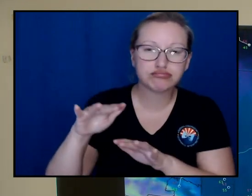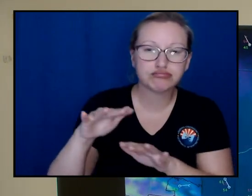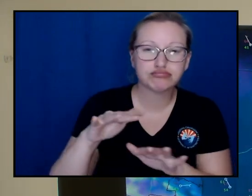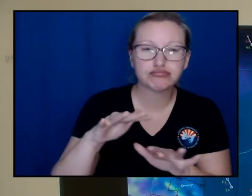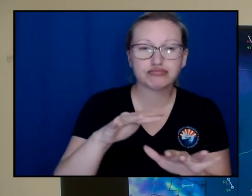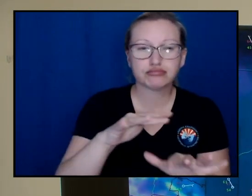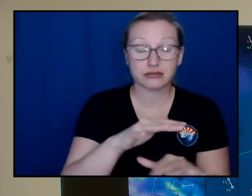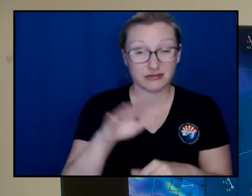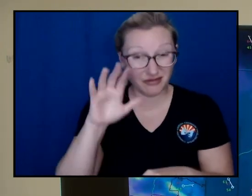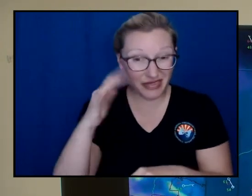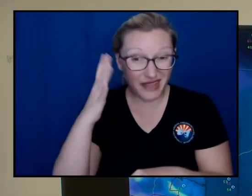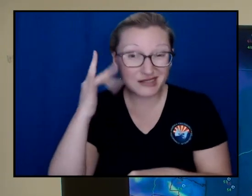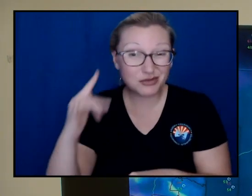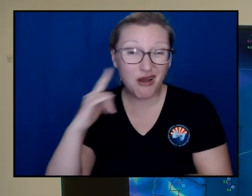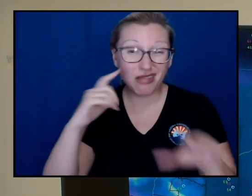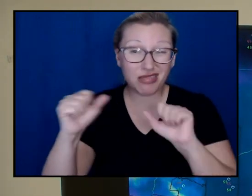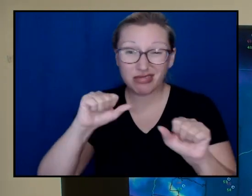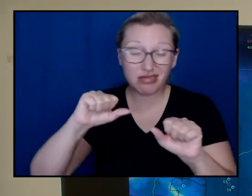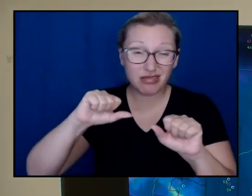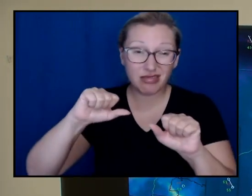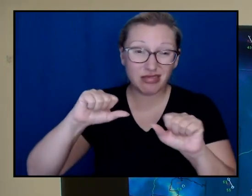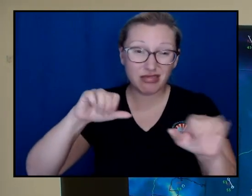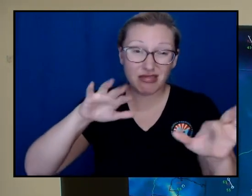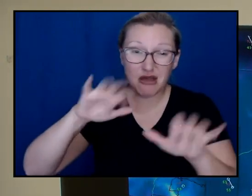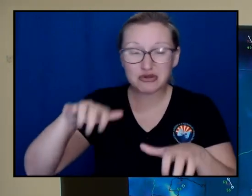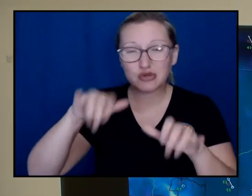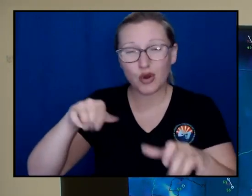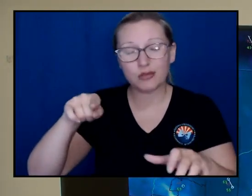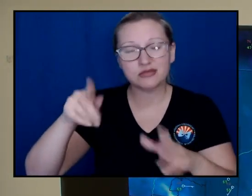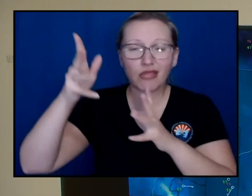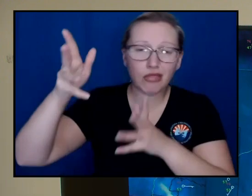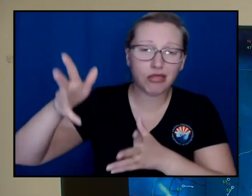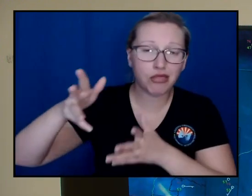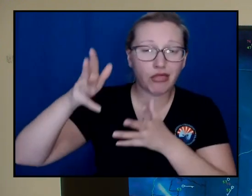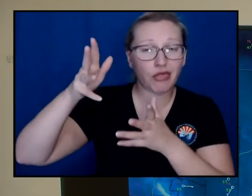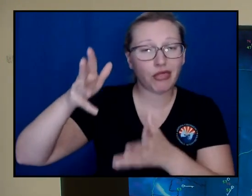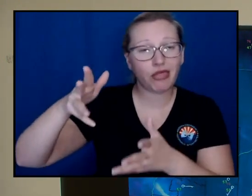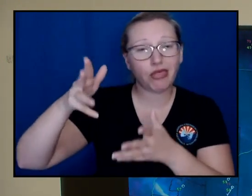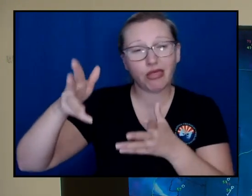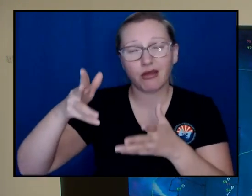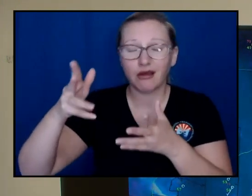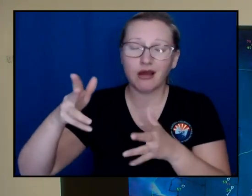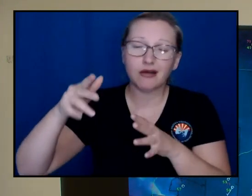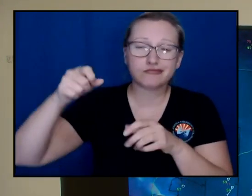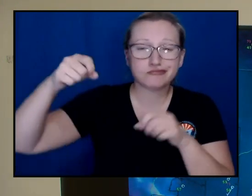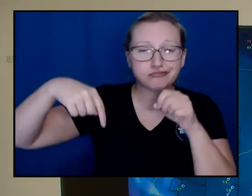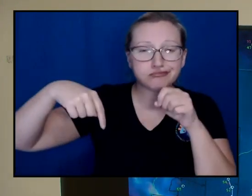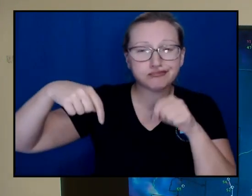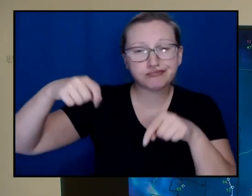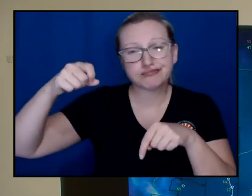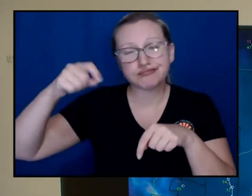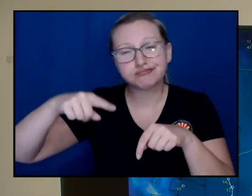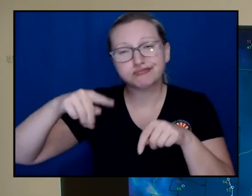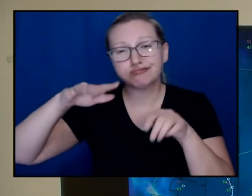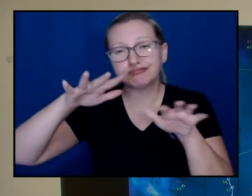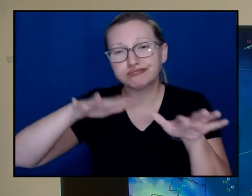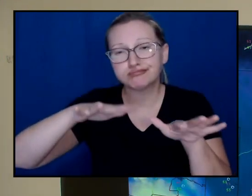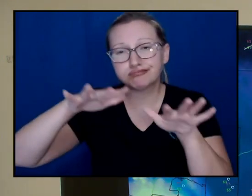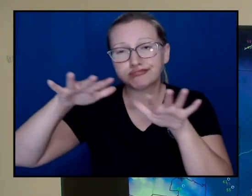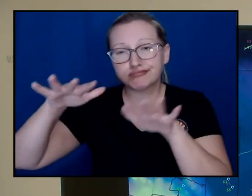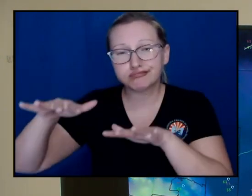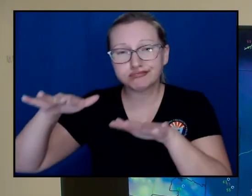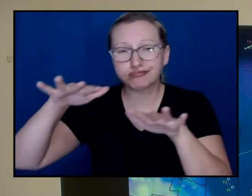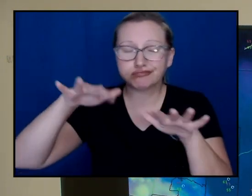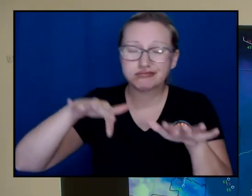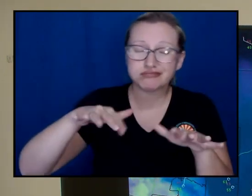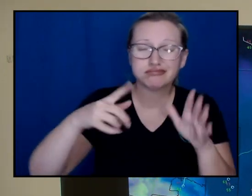don't particularly want to get going and move and, take care of business. They tend to meander and kind of change